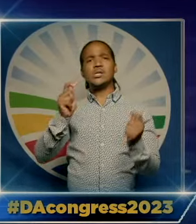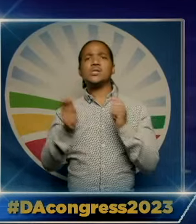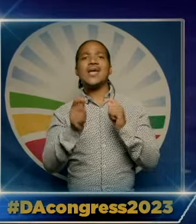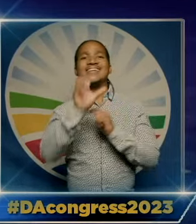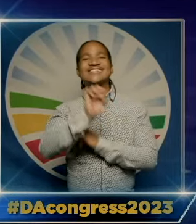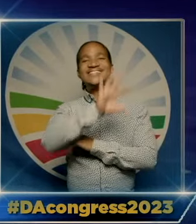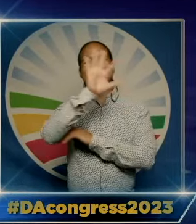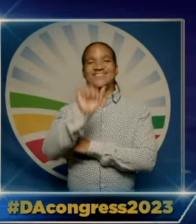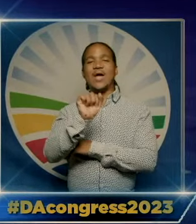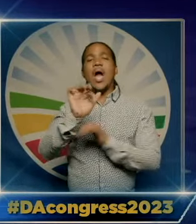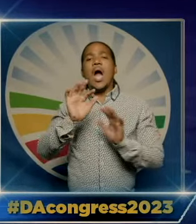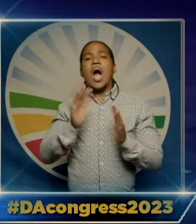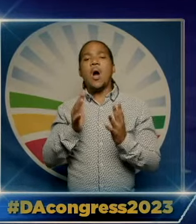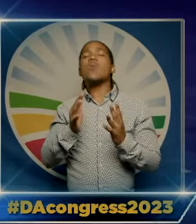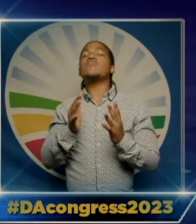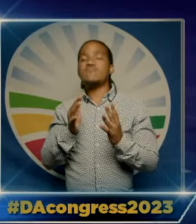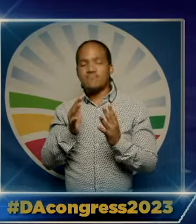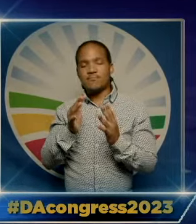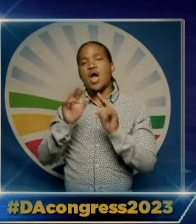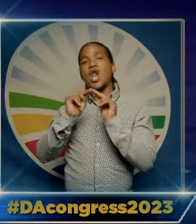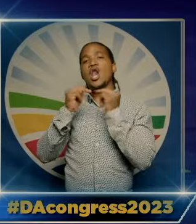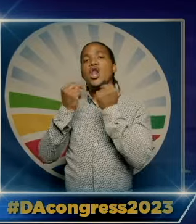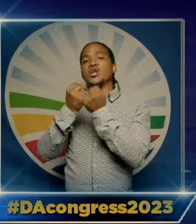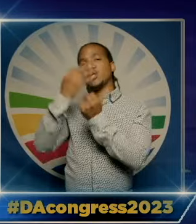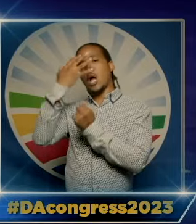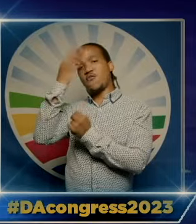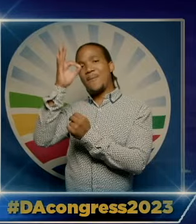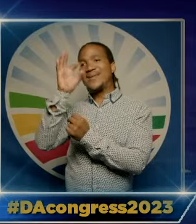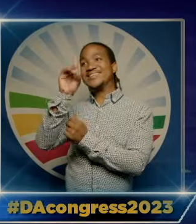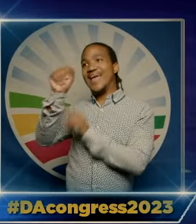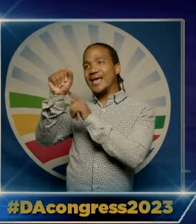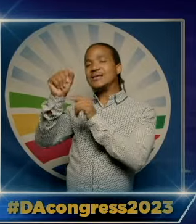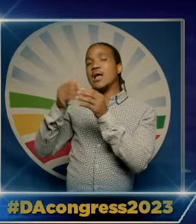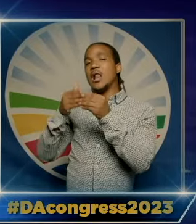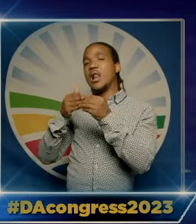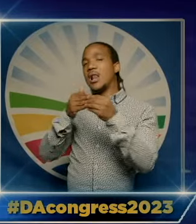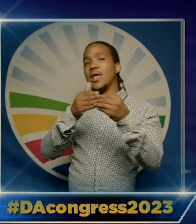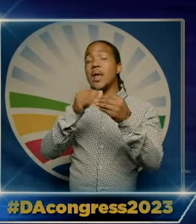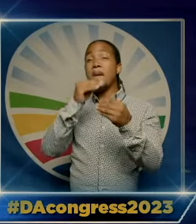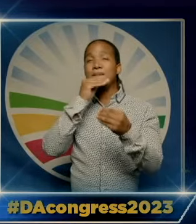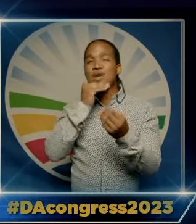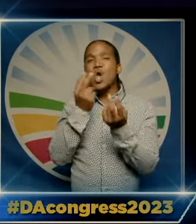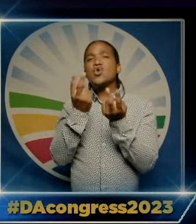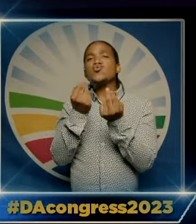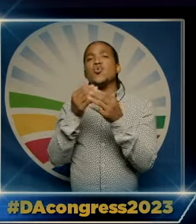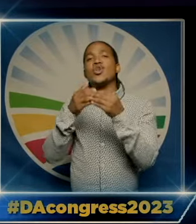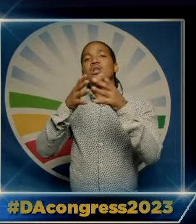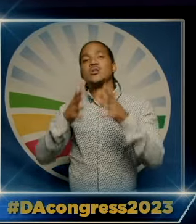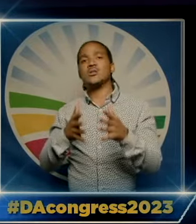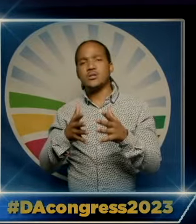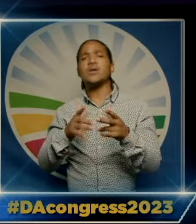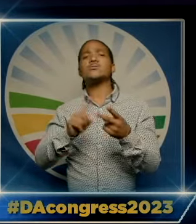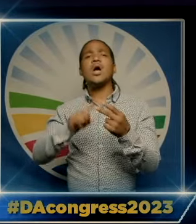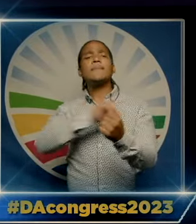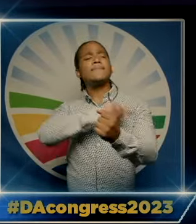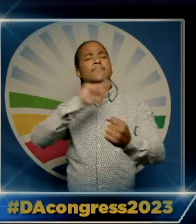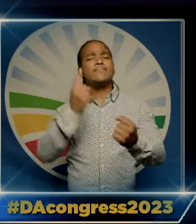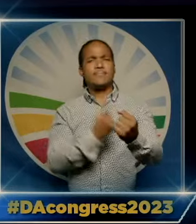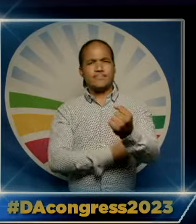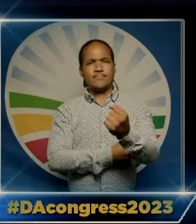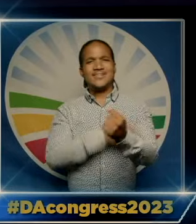a DA-led national government. This Congress will give the new leadership a mandate on what type of South